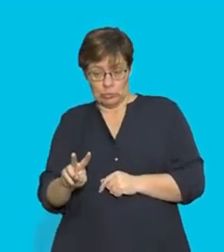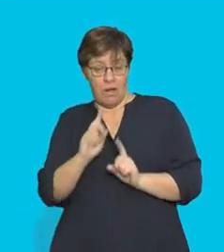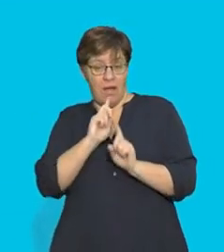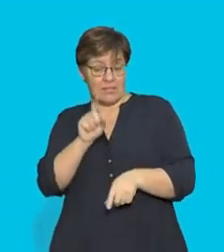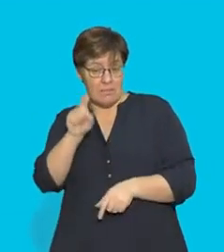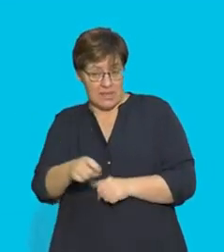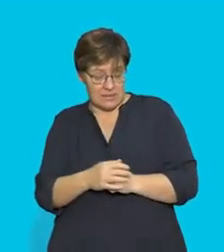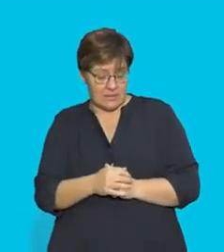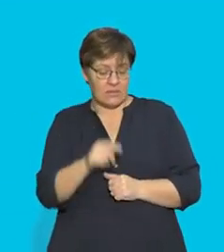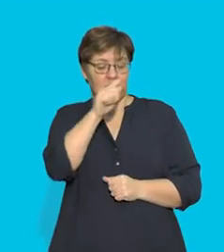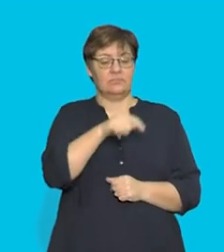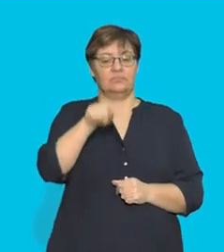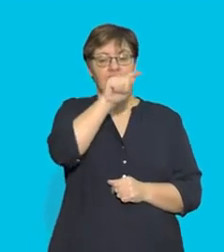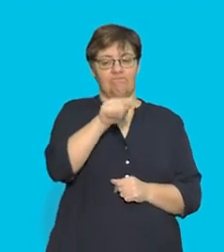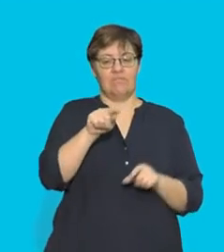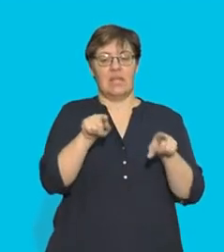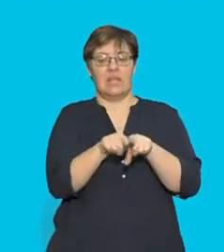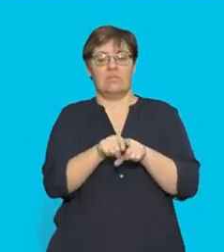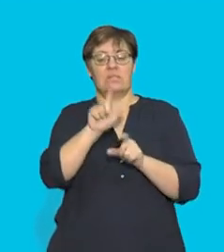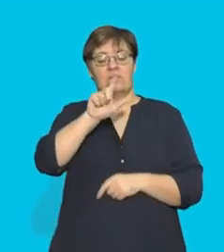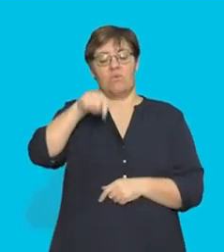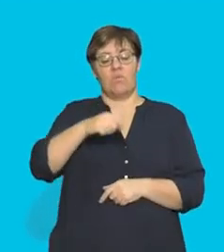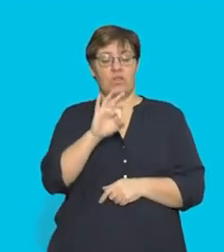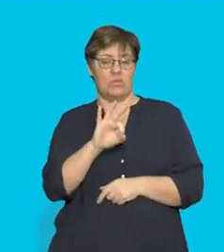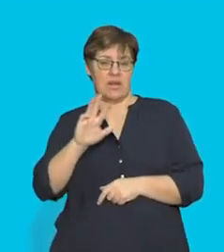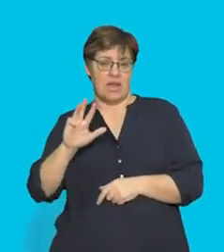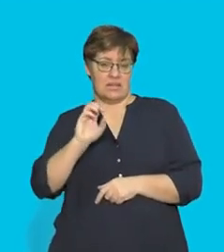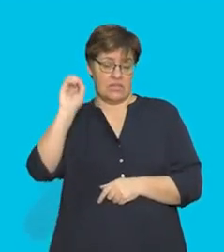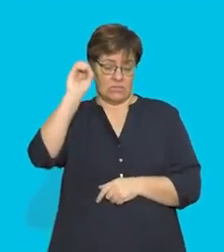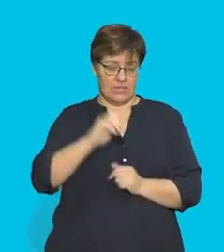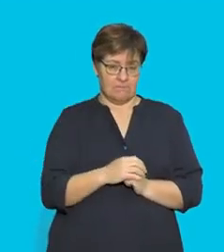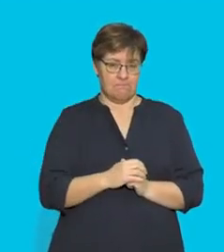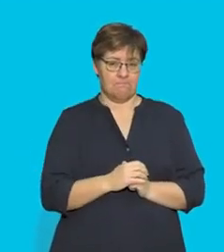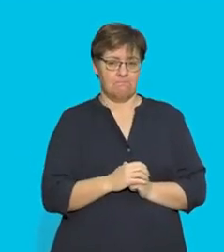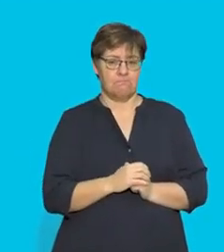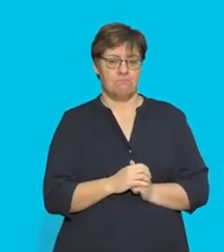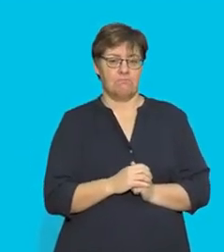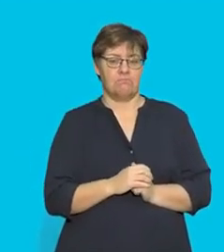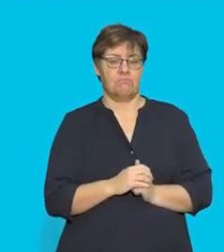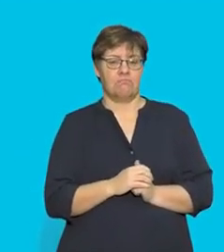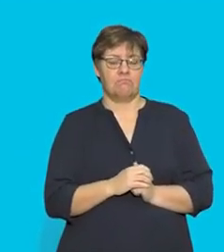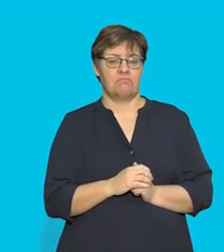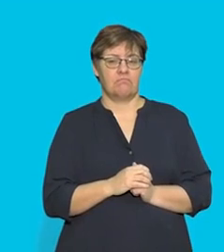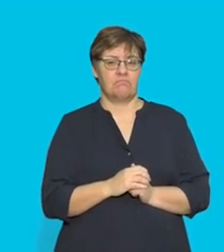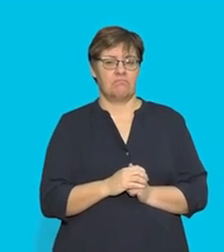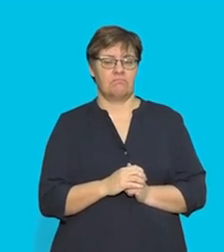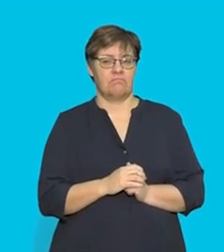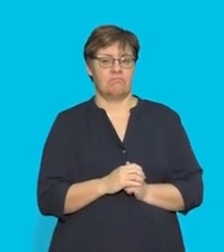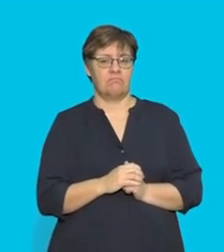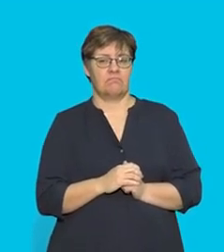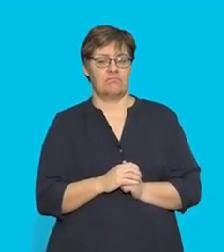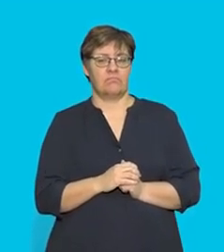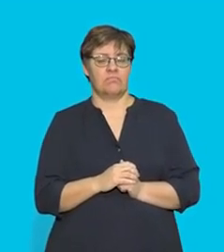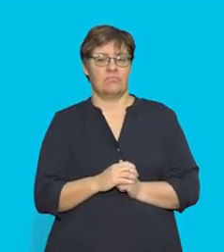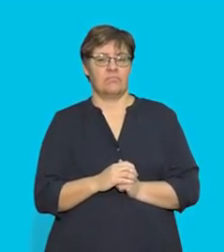7,3895 degrees. We're rounding off to 2 decimal places like they asked us. So theta will equal to 77,39 degrees.